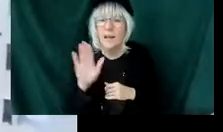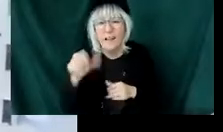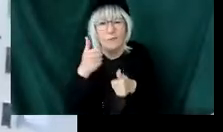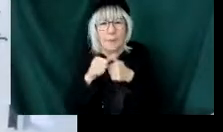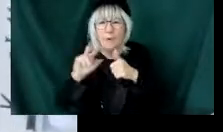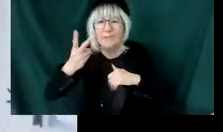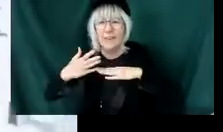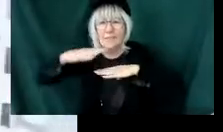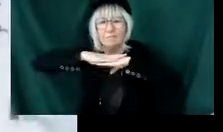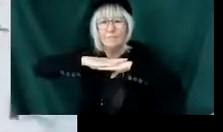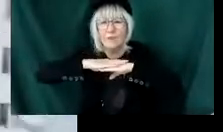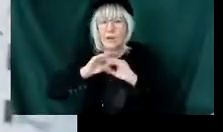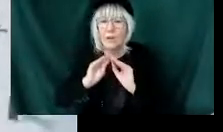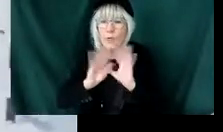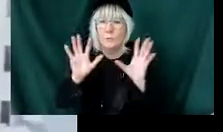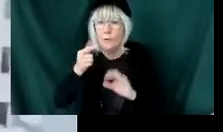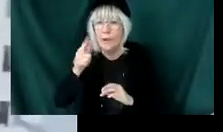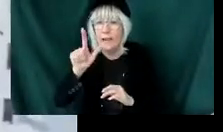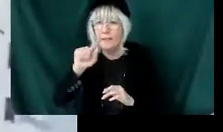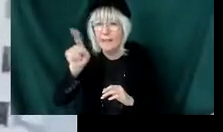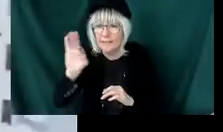transparent glazing,